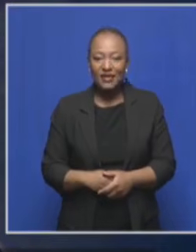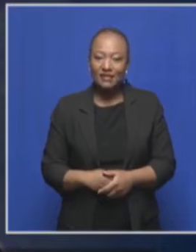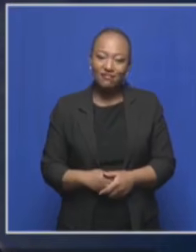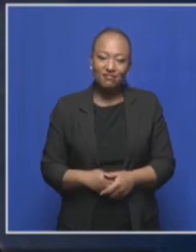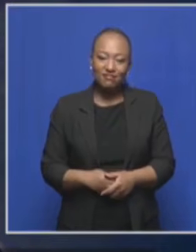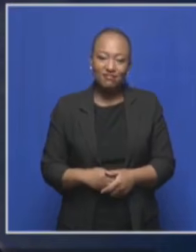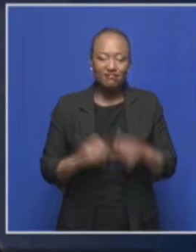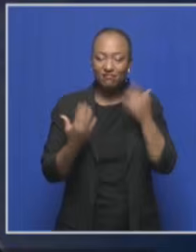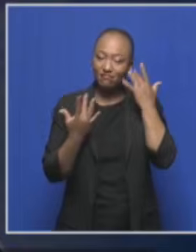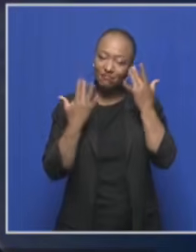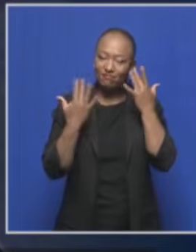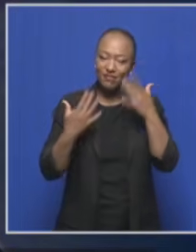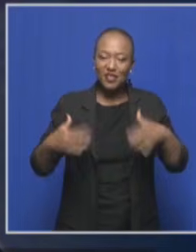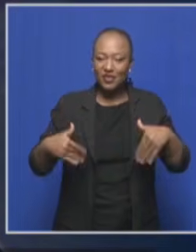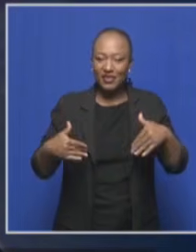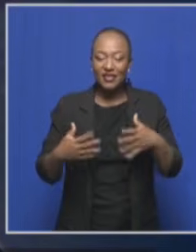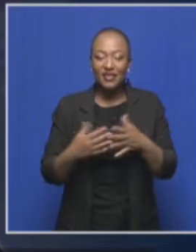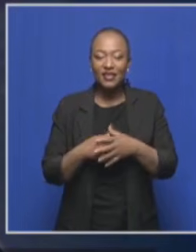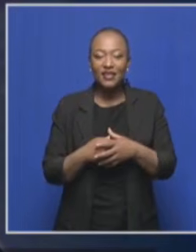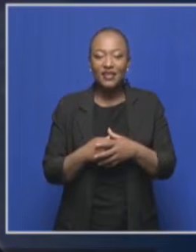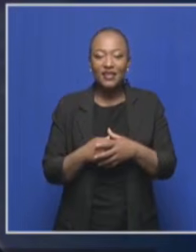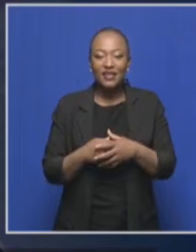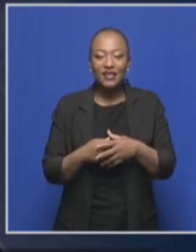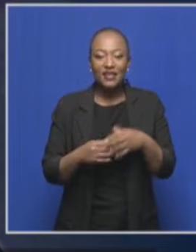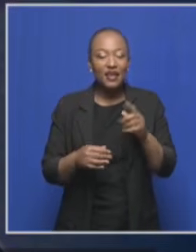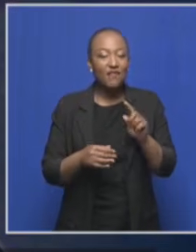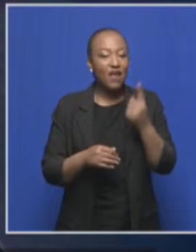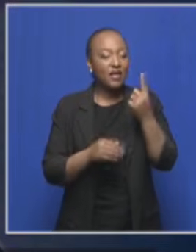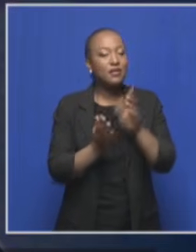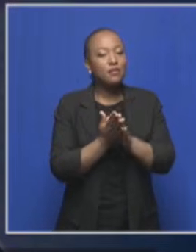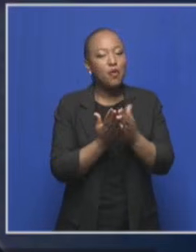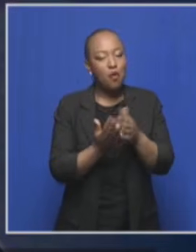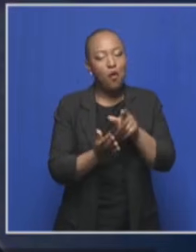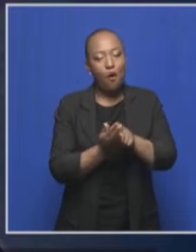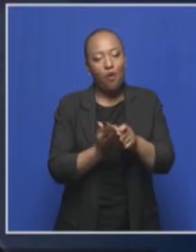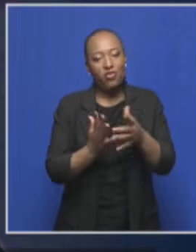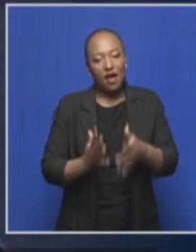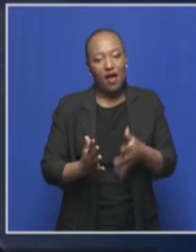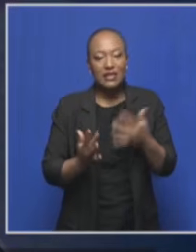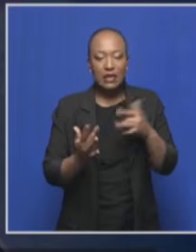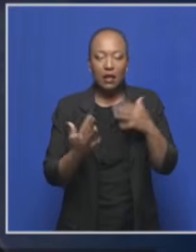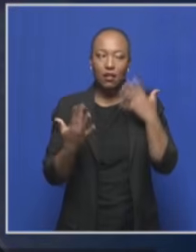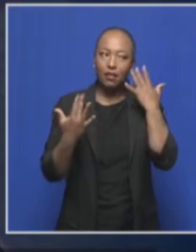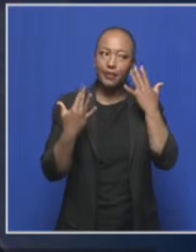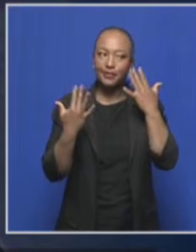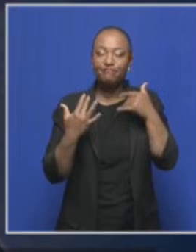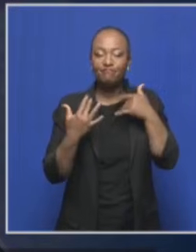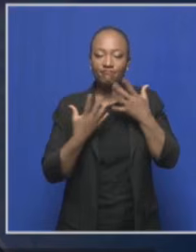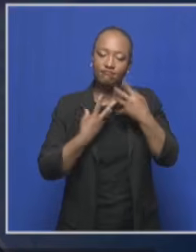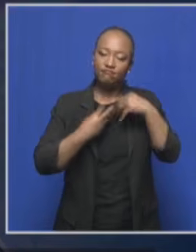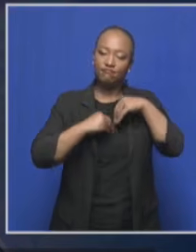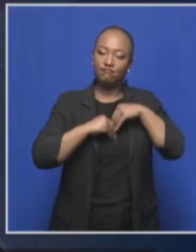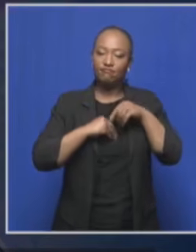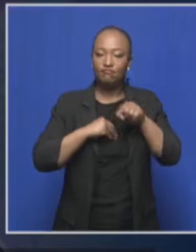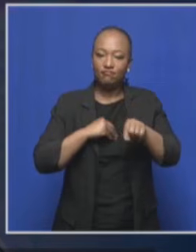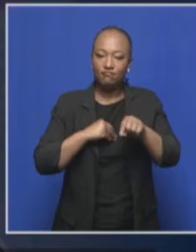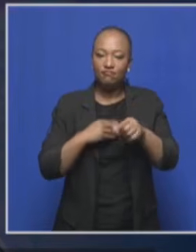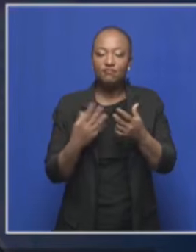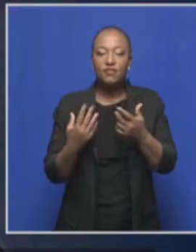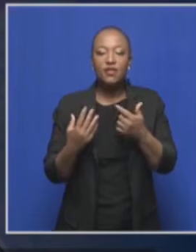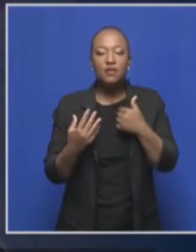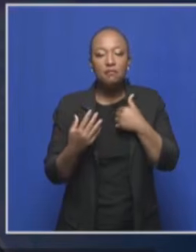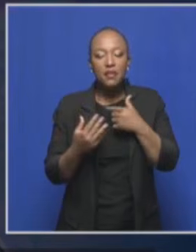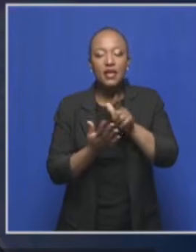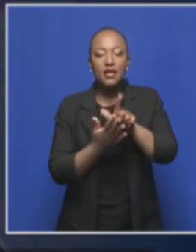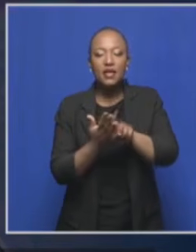it. Okay, I know okay. I'm still fairly new at being an author. This is my first book. But, you know, I'm of the view that our